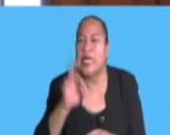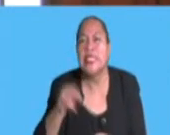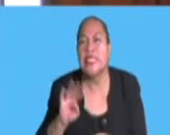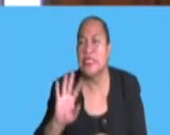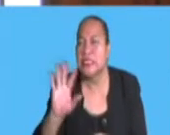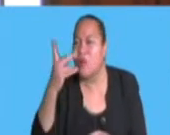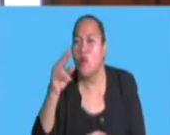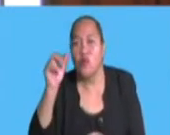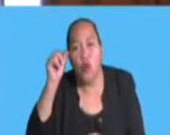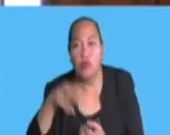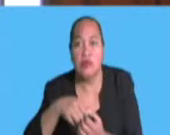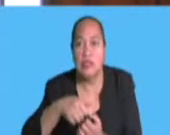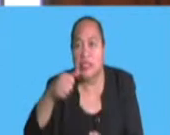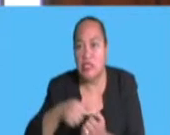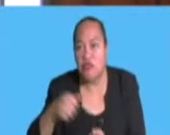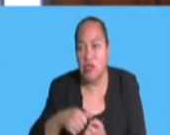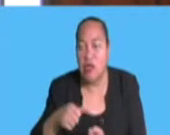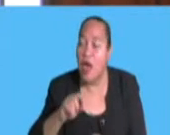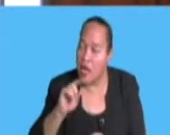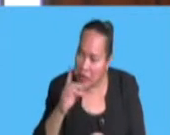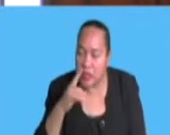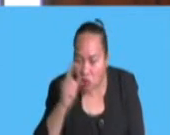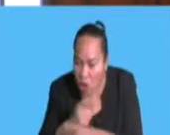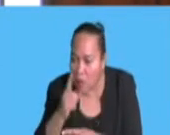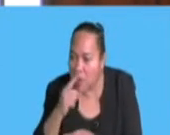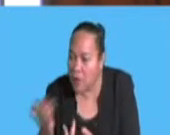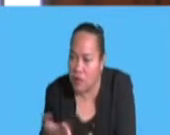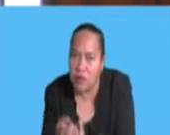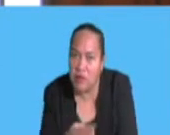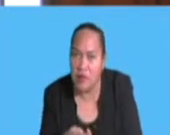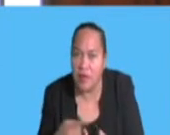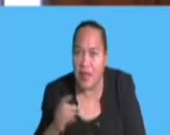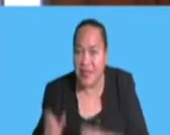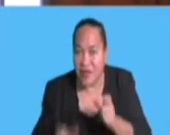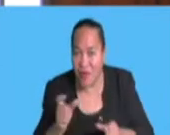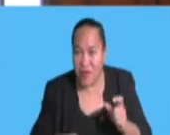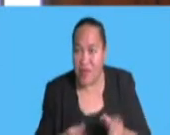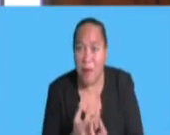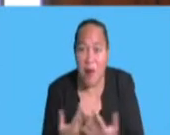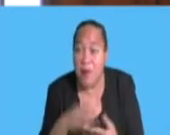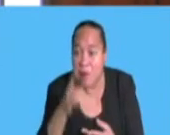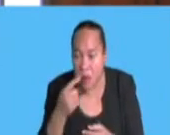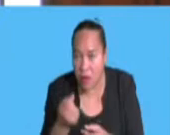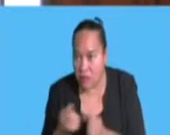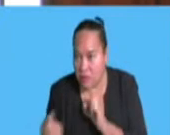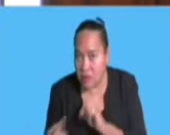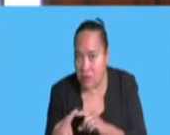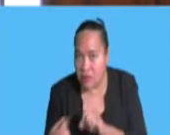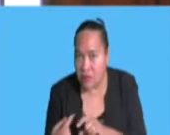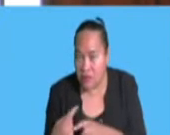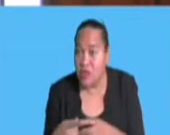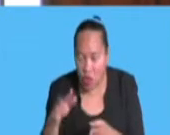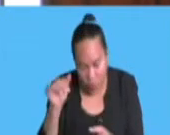to see what's going on. Just talk to people on the ground, the stakeholders, the public who've messaged me directly, and you shall